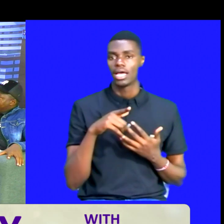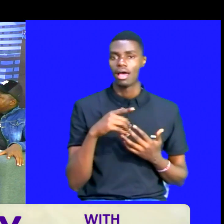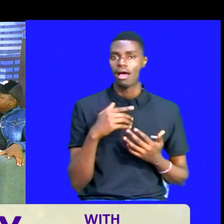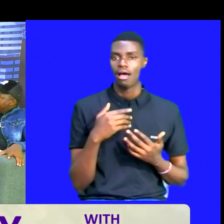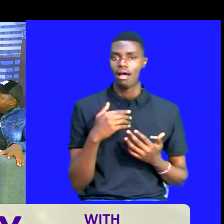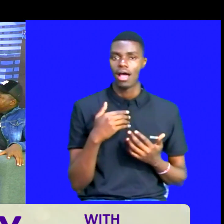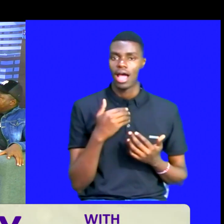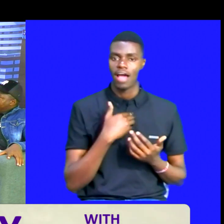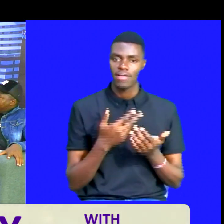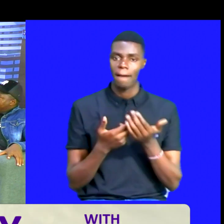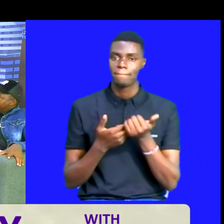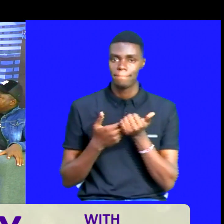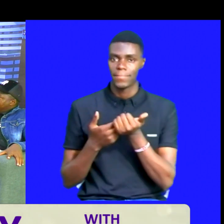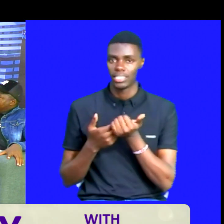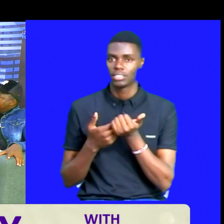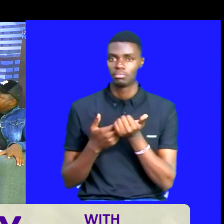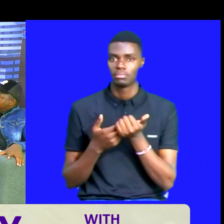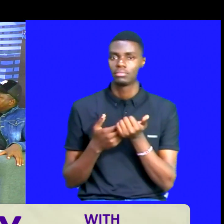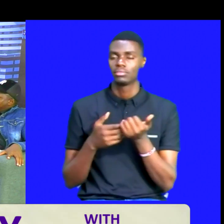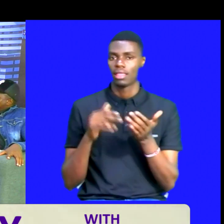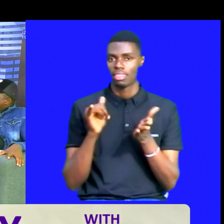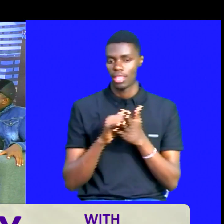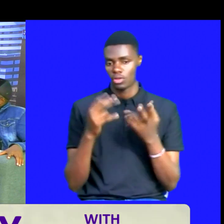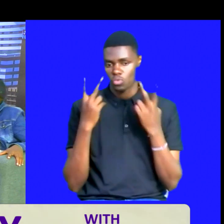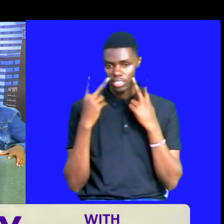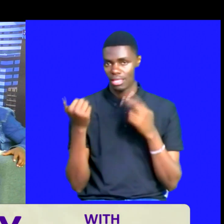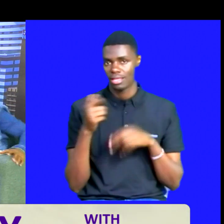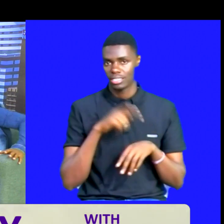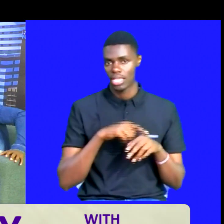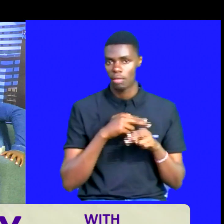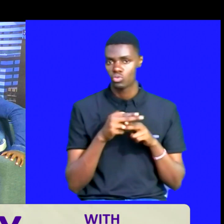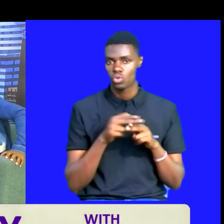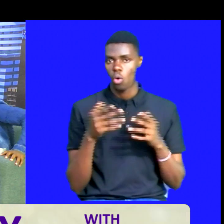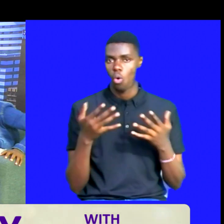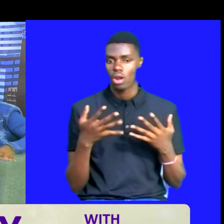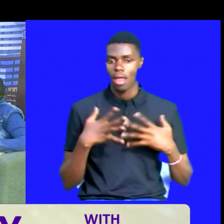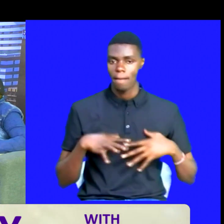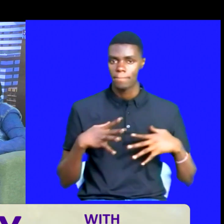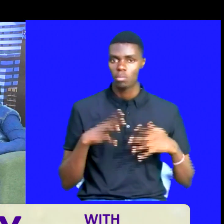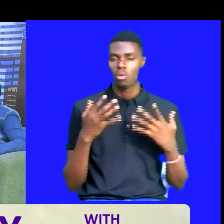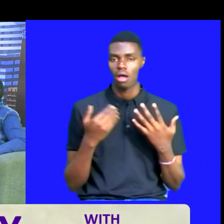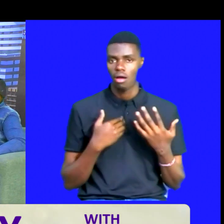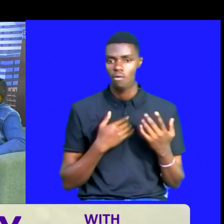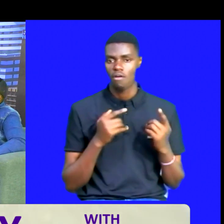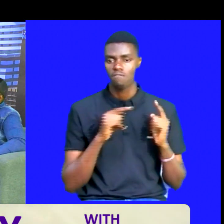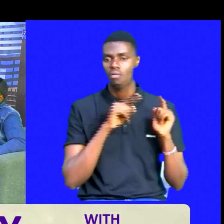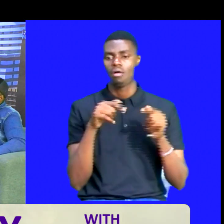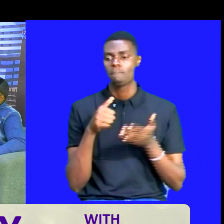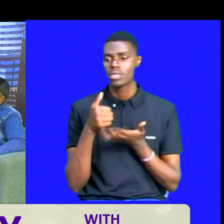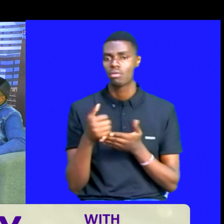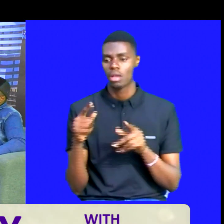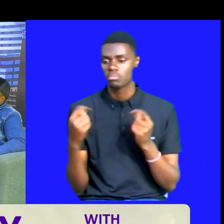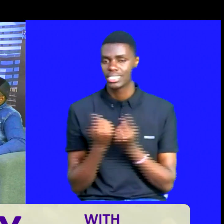there partnership like that that we could see anytime soon? Are there people who have reached out to try and help generally